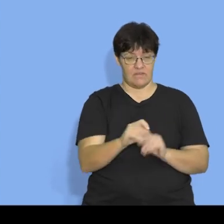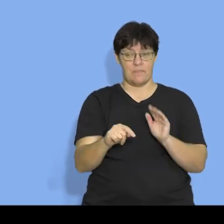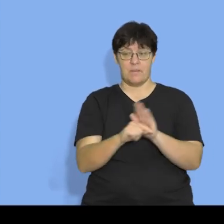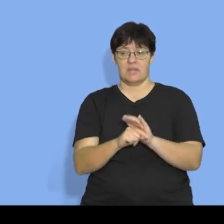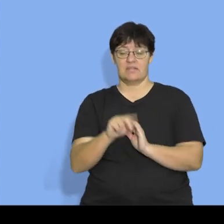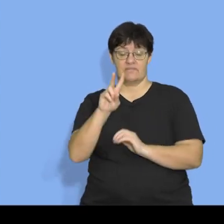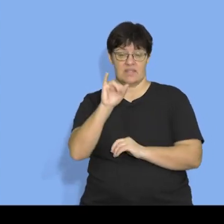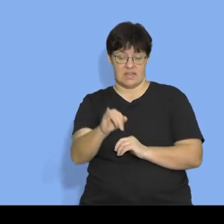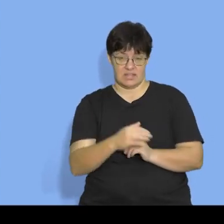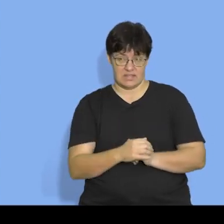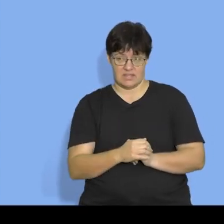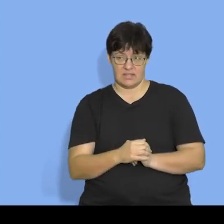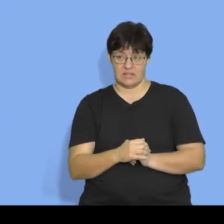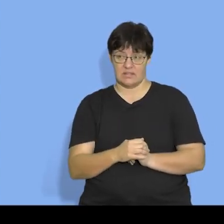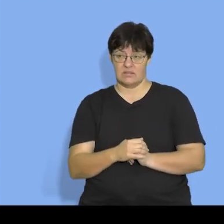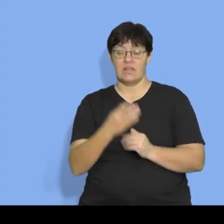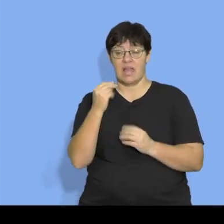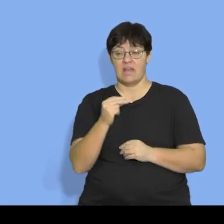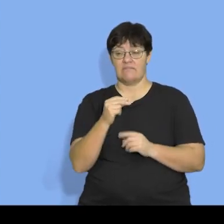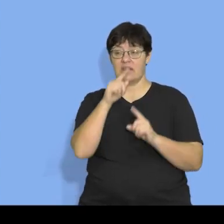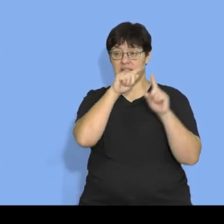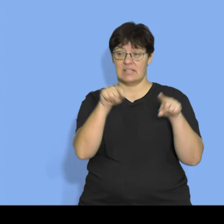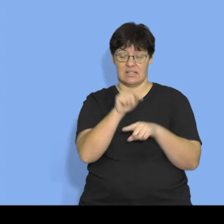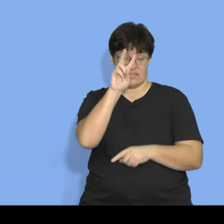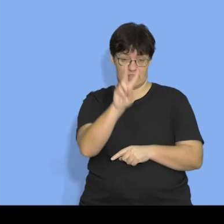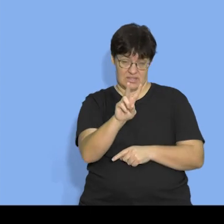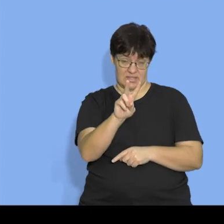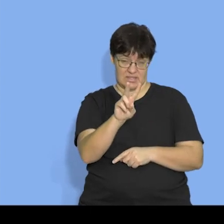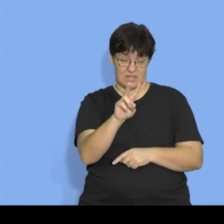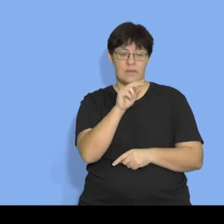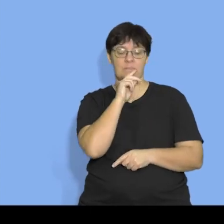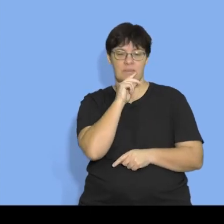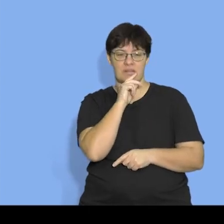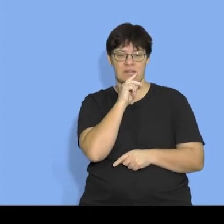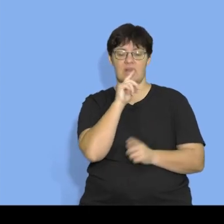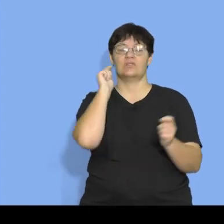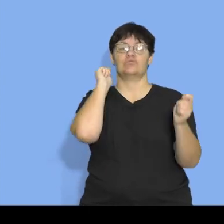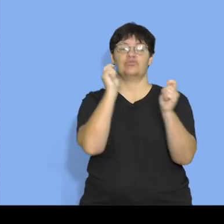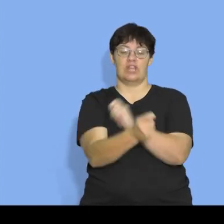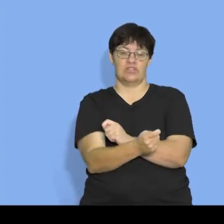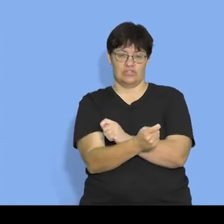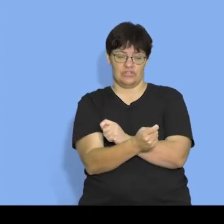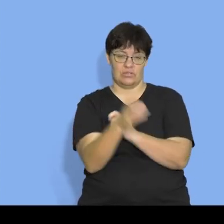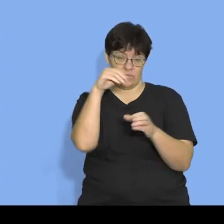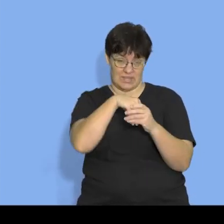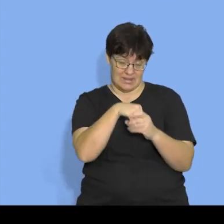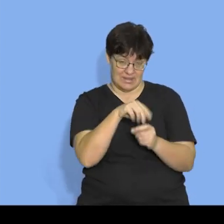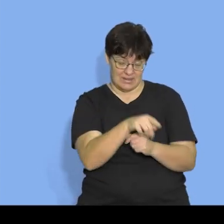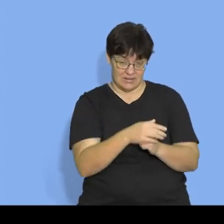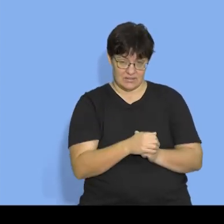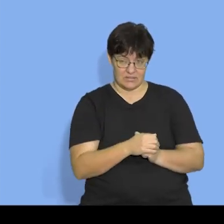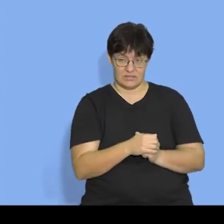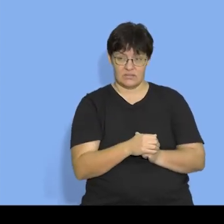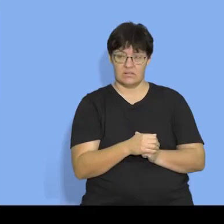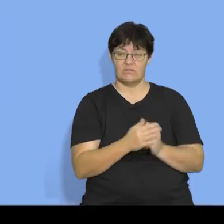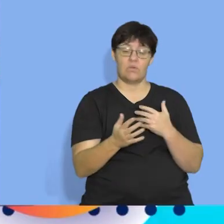minus initial. Whenever I have that delta sign, the triangle, that means change in,